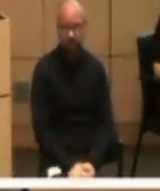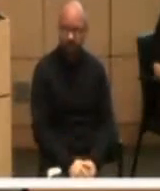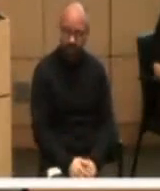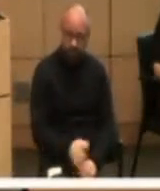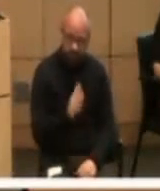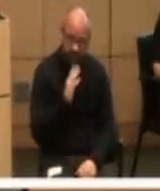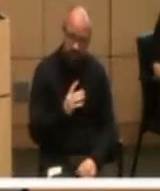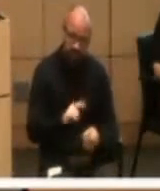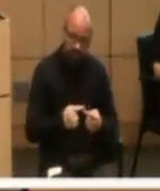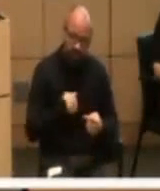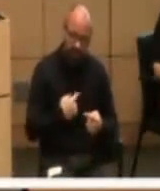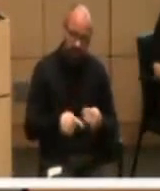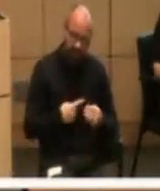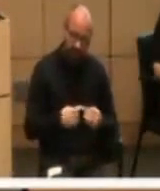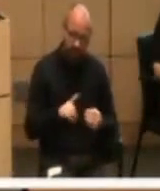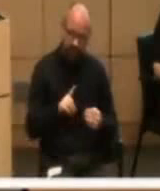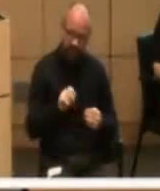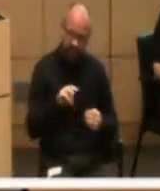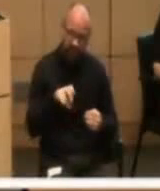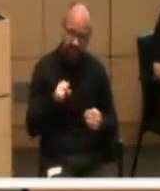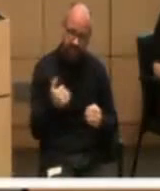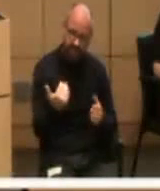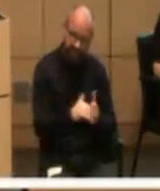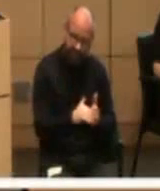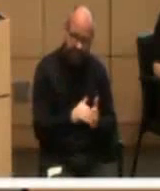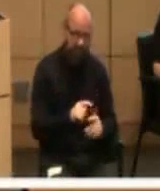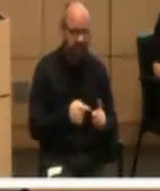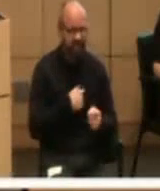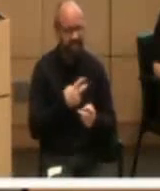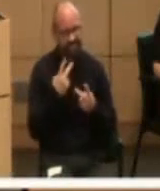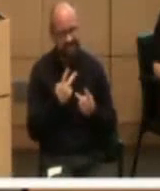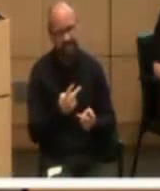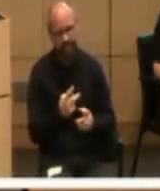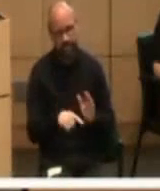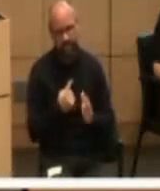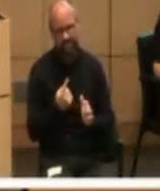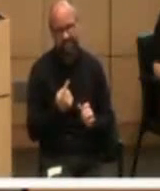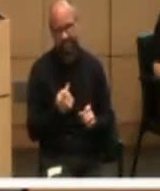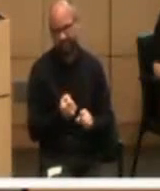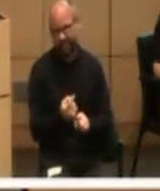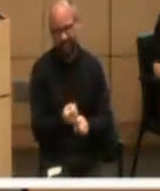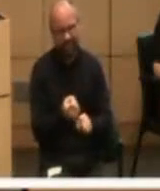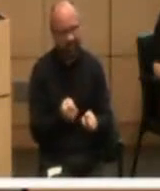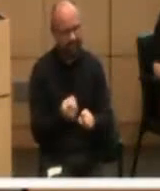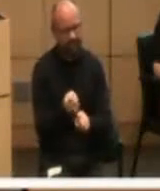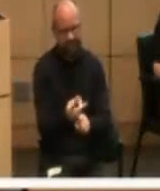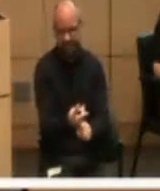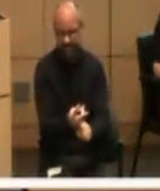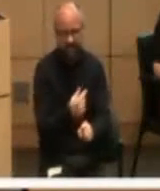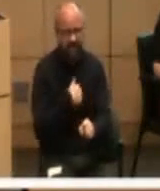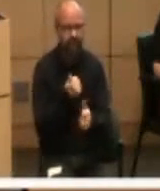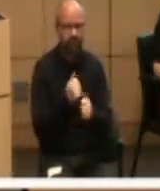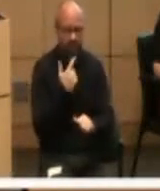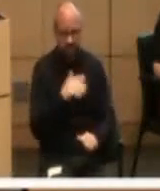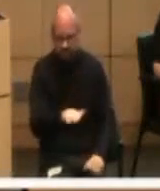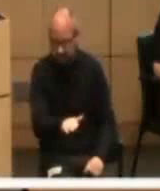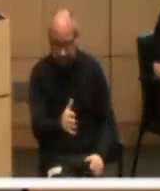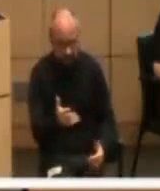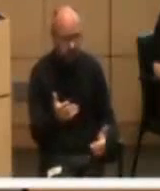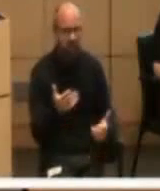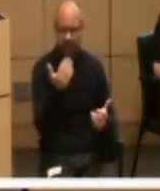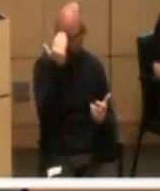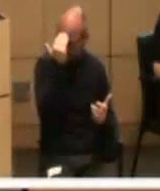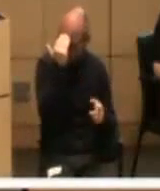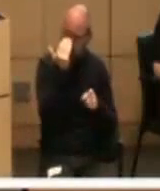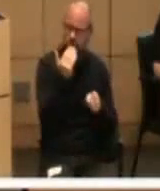again? But I only see them once a year or every couple of years. And I try to be consistent about saying, hey, you know, I know you